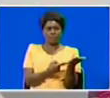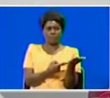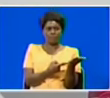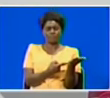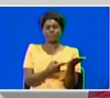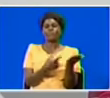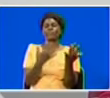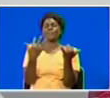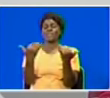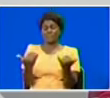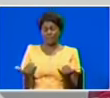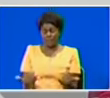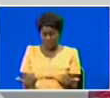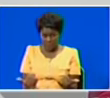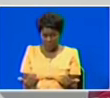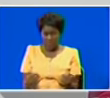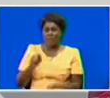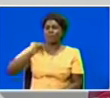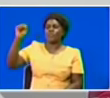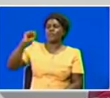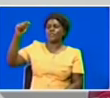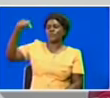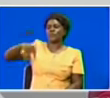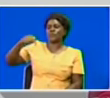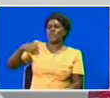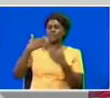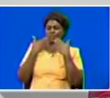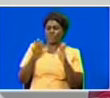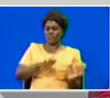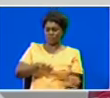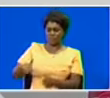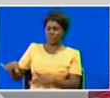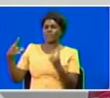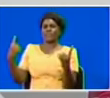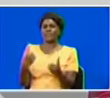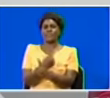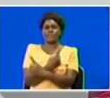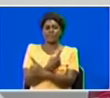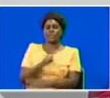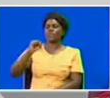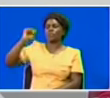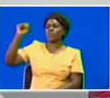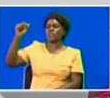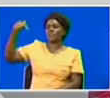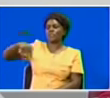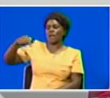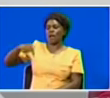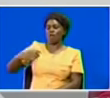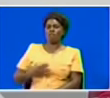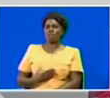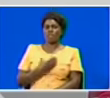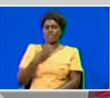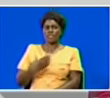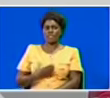All right, so that's the politics of the day. We want to get into a different kind of politics here in studio. Joining me right now